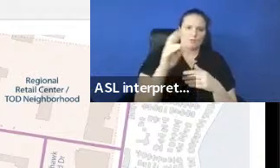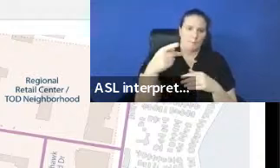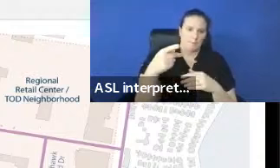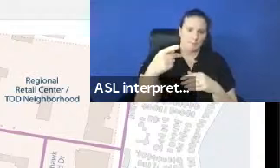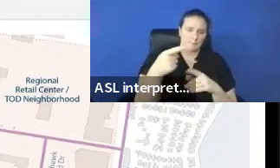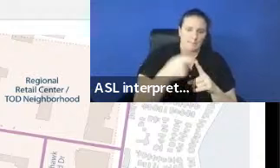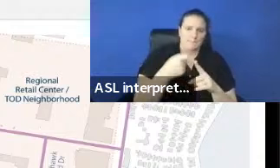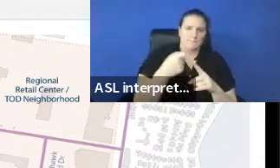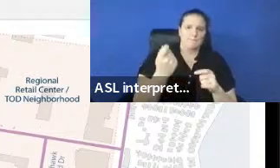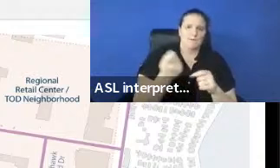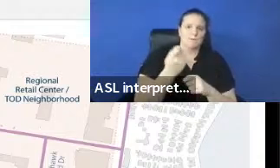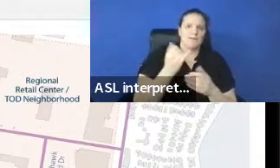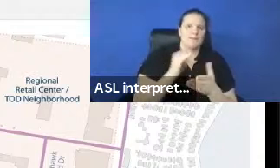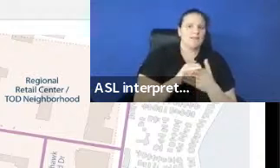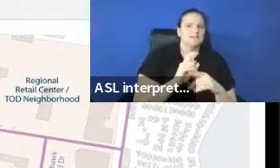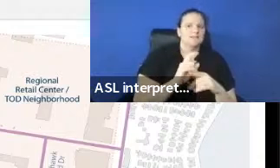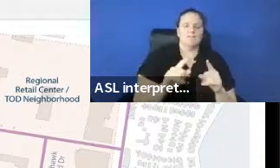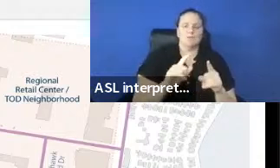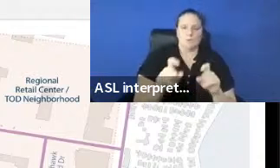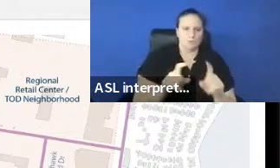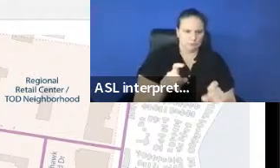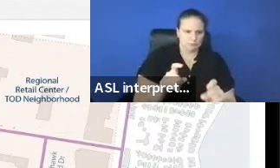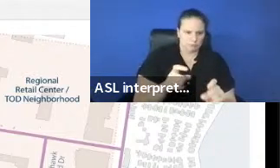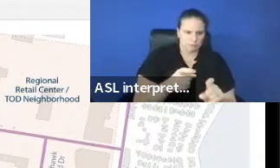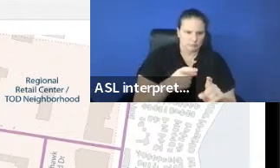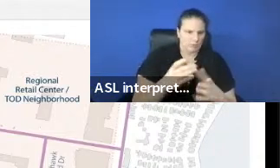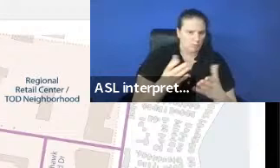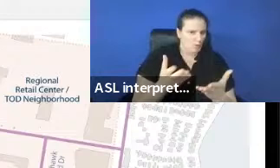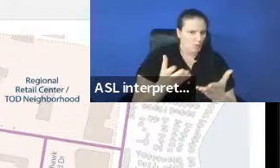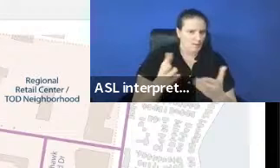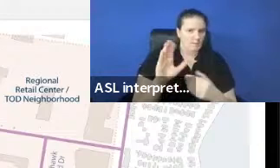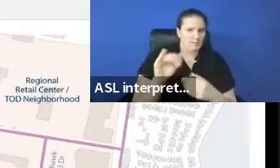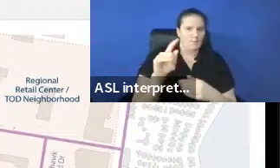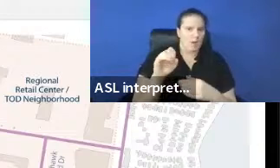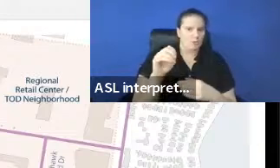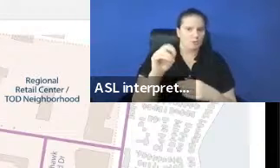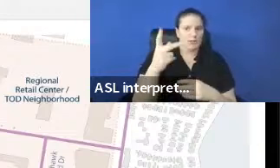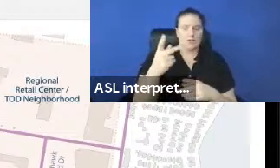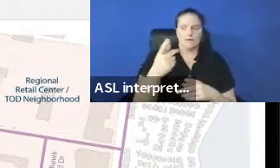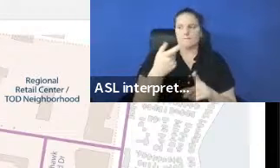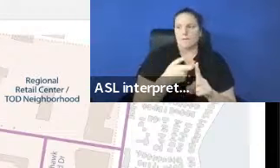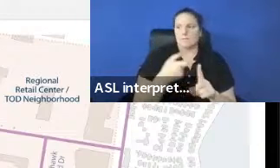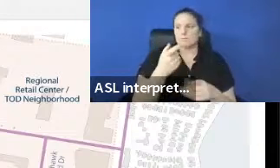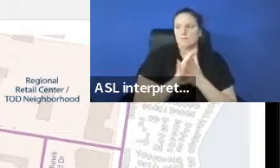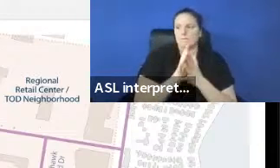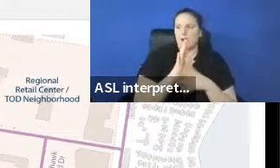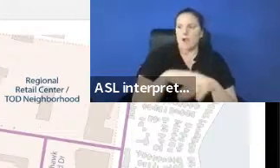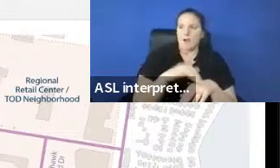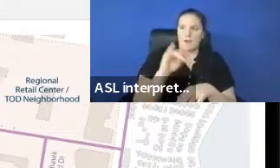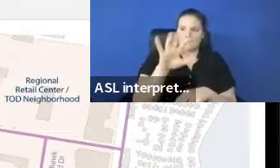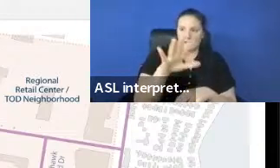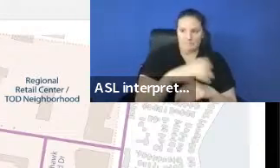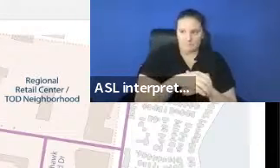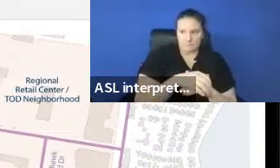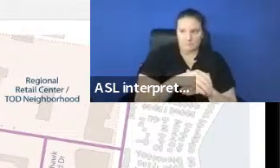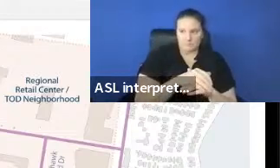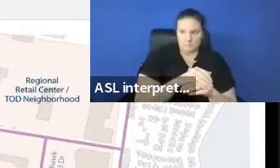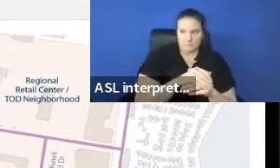Victory, that's a different question than what is the bottleneck due to traffic on I-5. We will understand